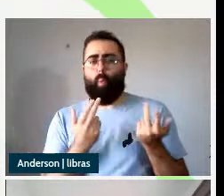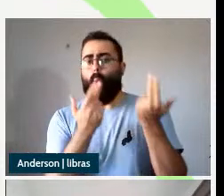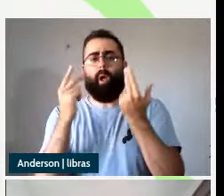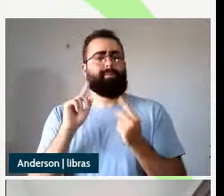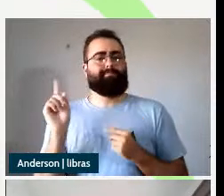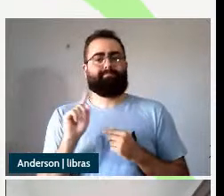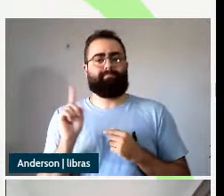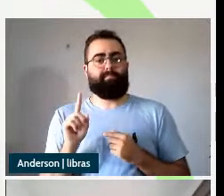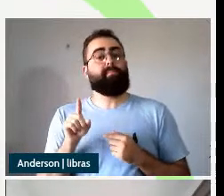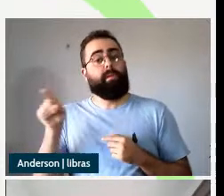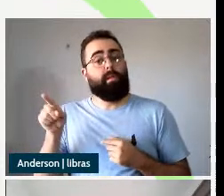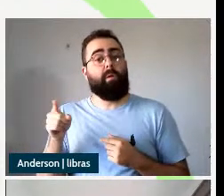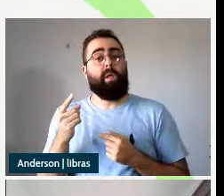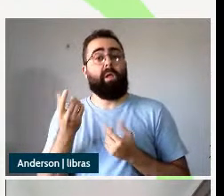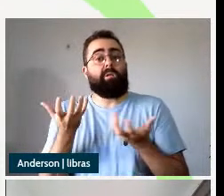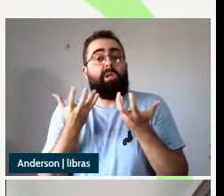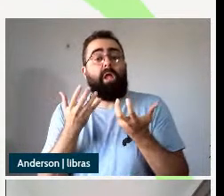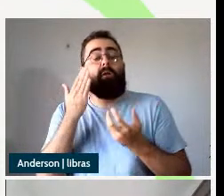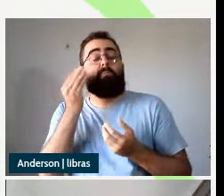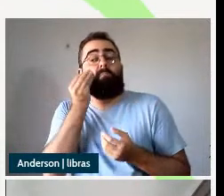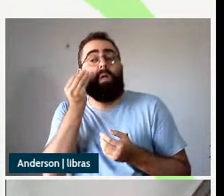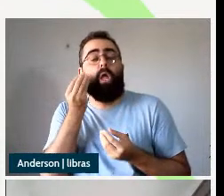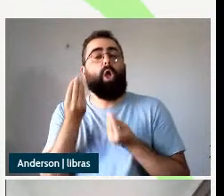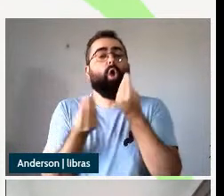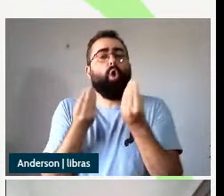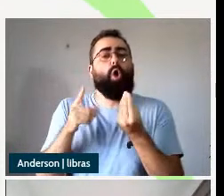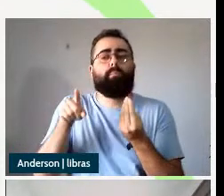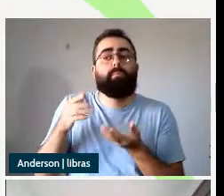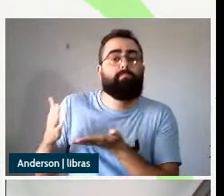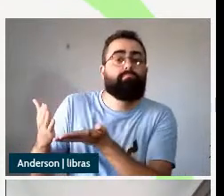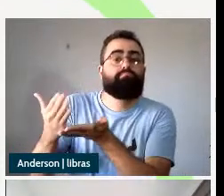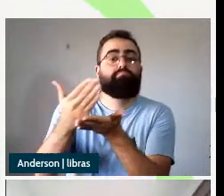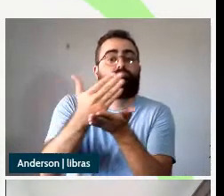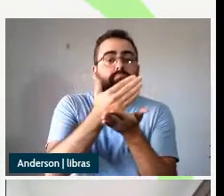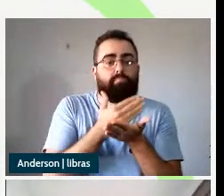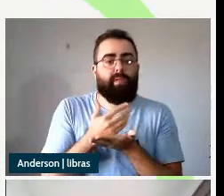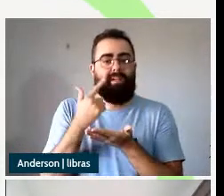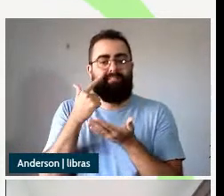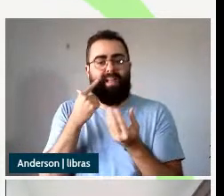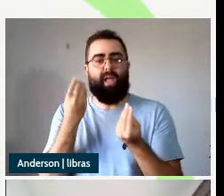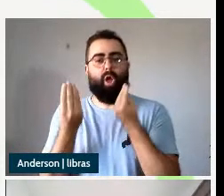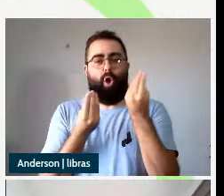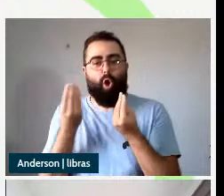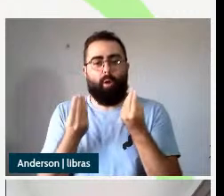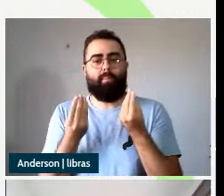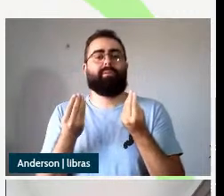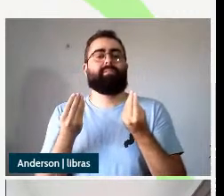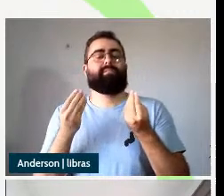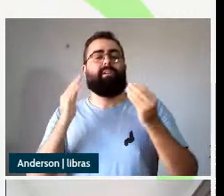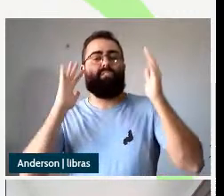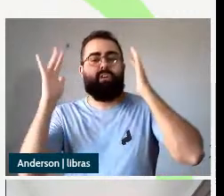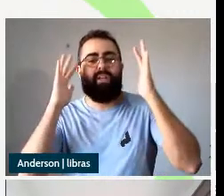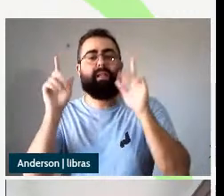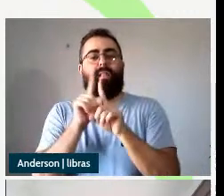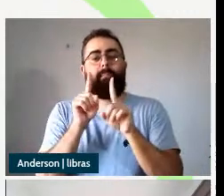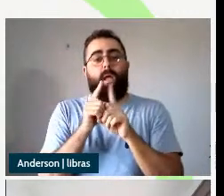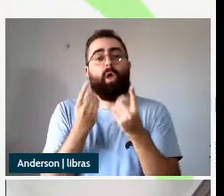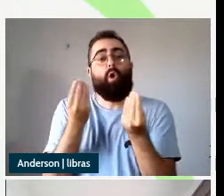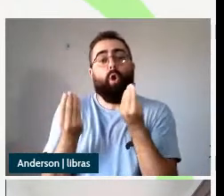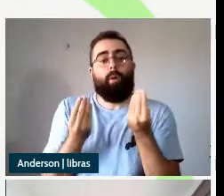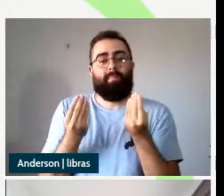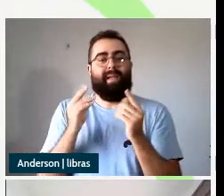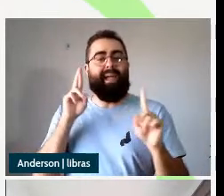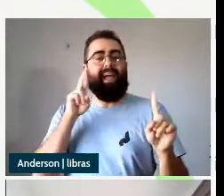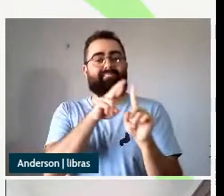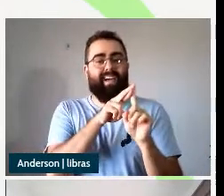he wanted to provide an empirical basis for some of the traditional problems of analytic philosophy, such as the problem of reference,